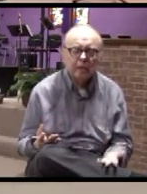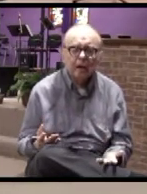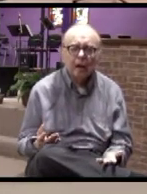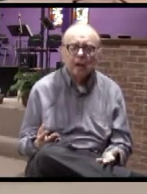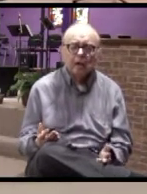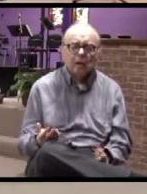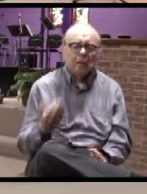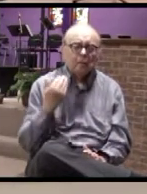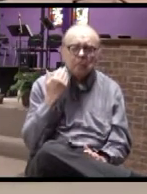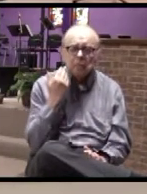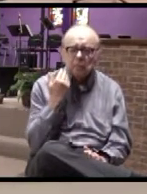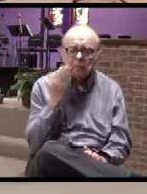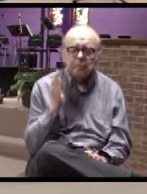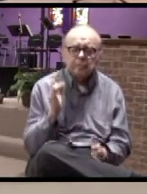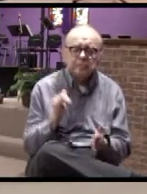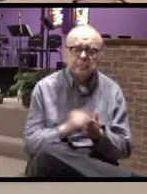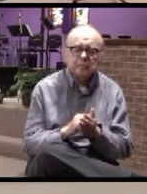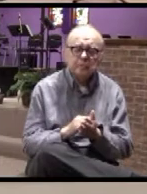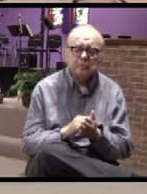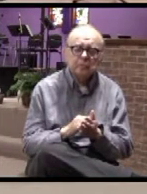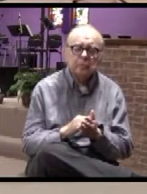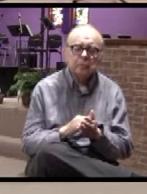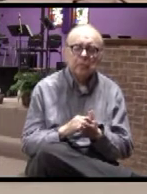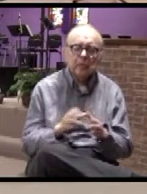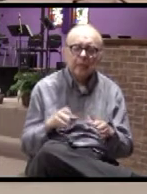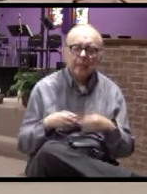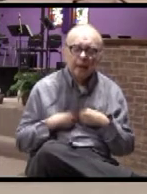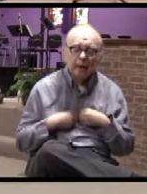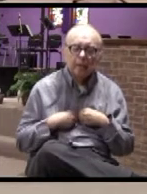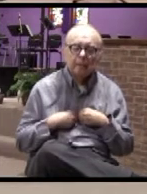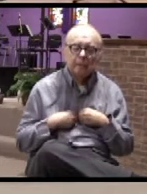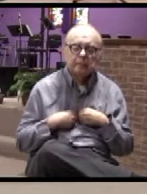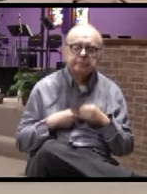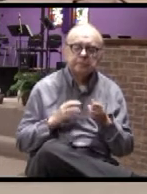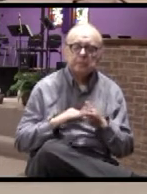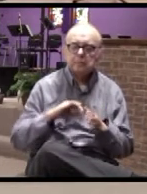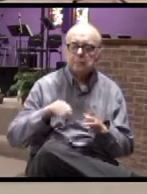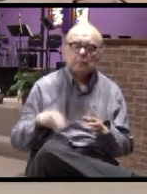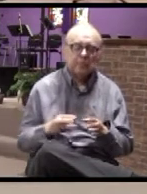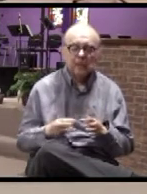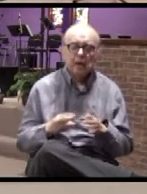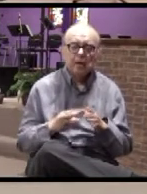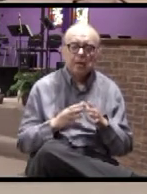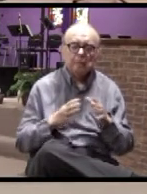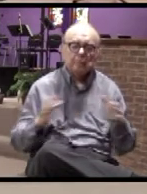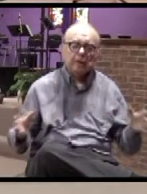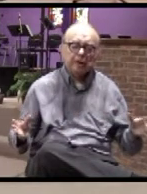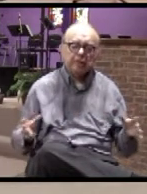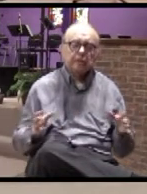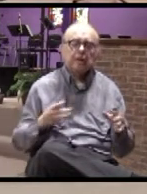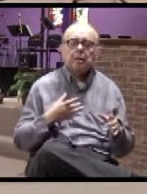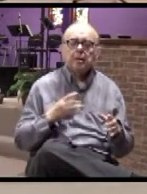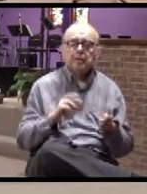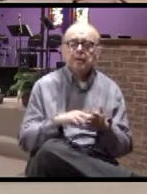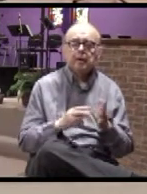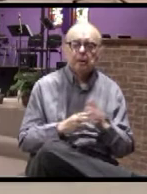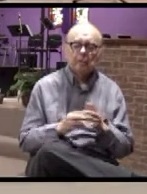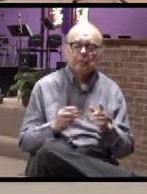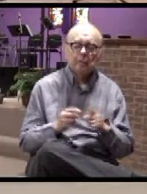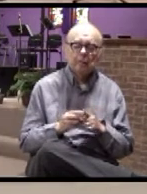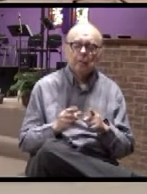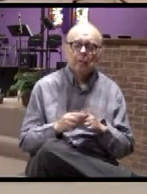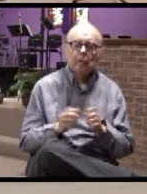We don't. What this word accept means to welcome in the broadest sense,